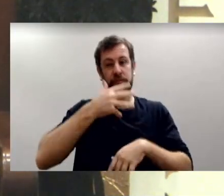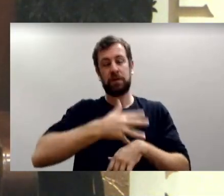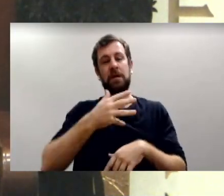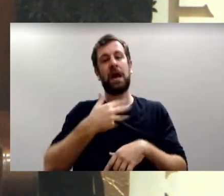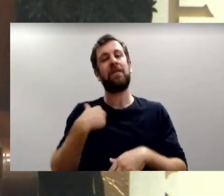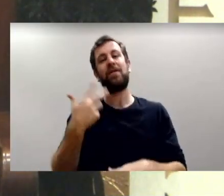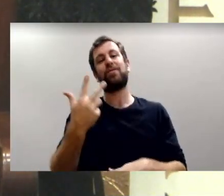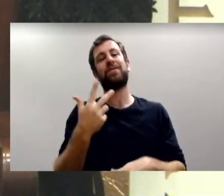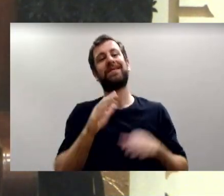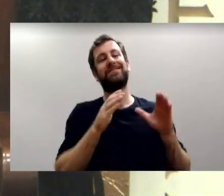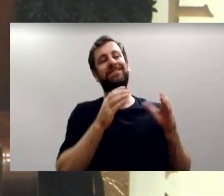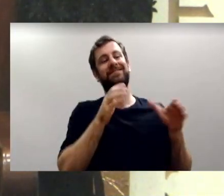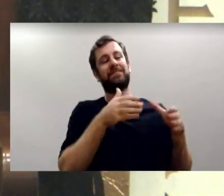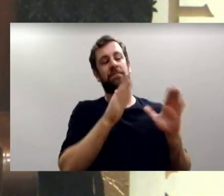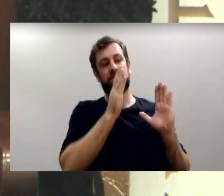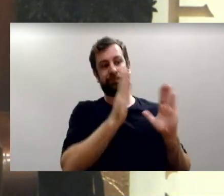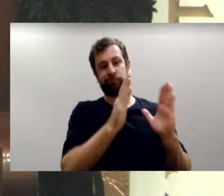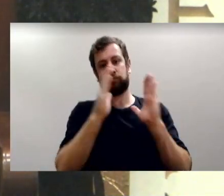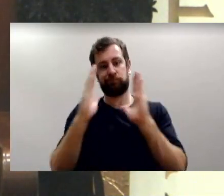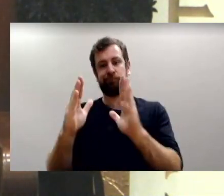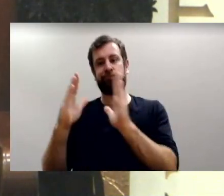time.